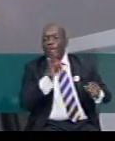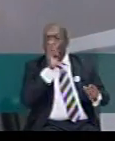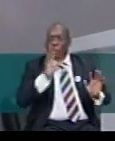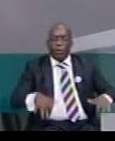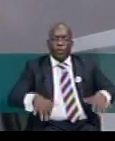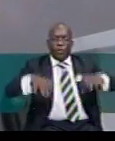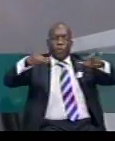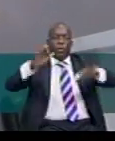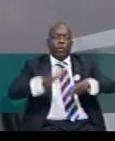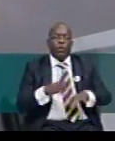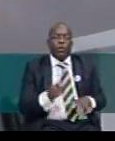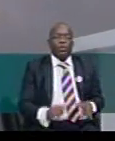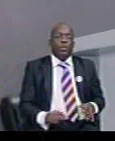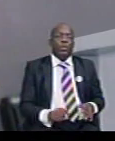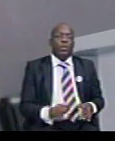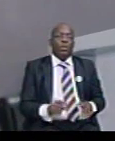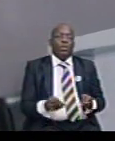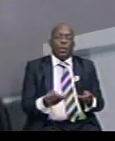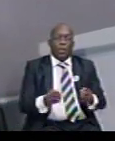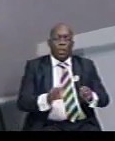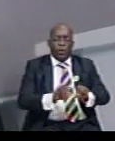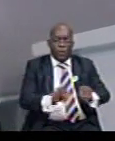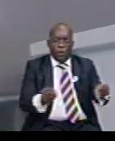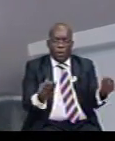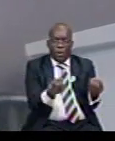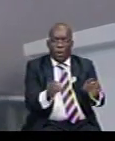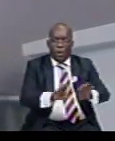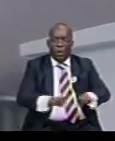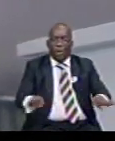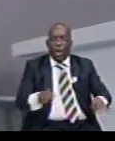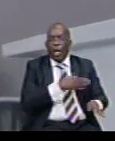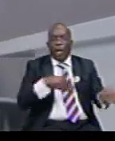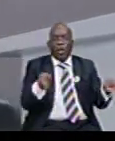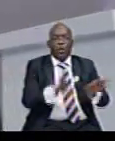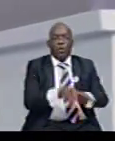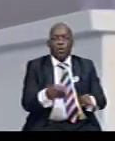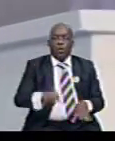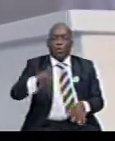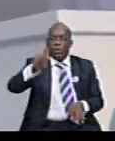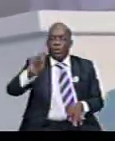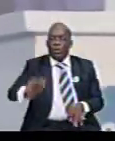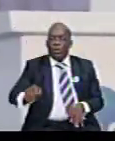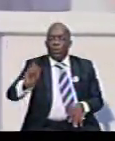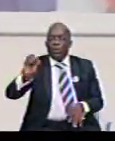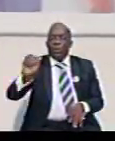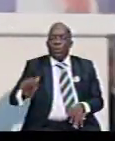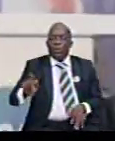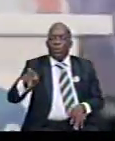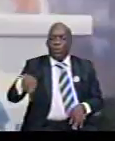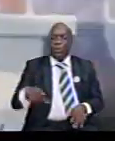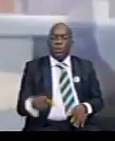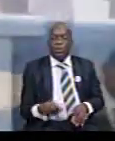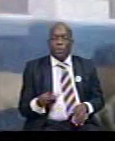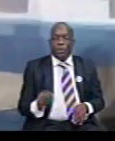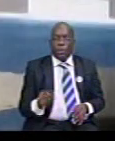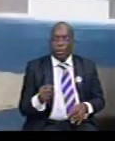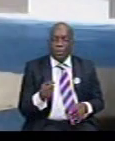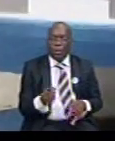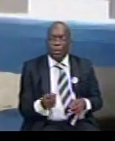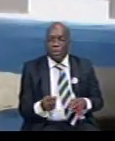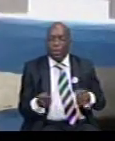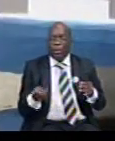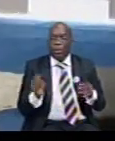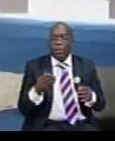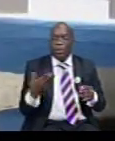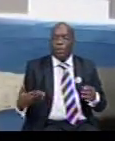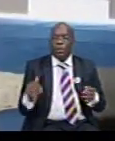and close the tap. The things that run in the church, that makes